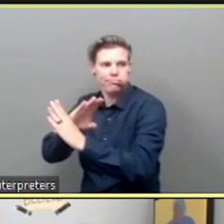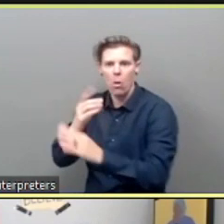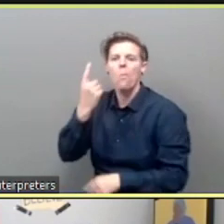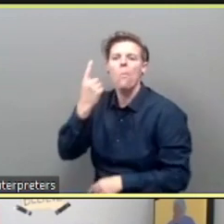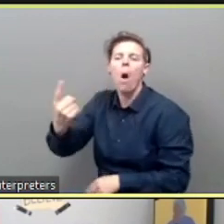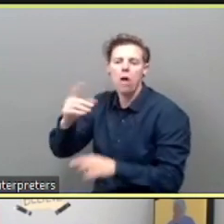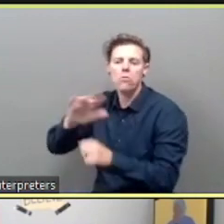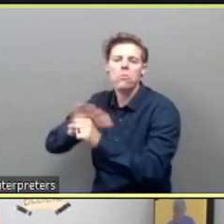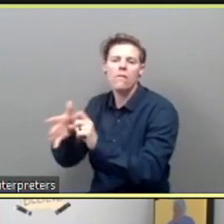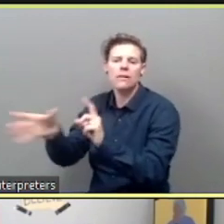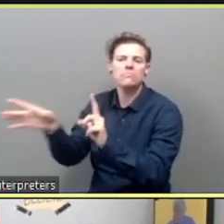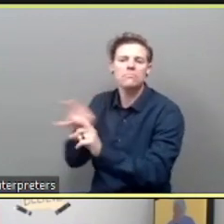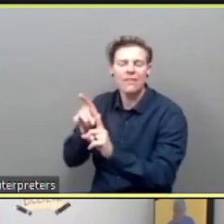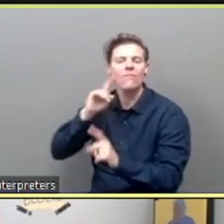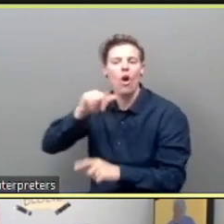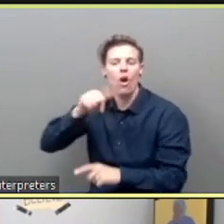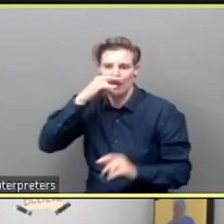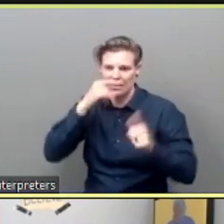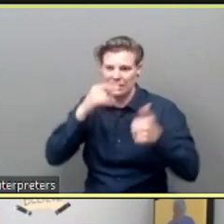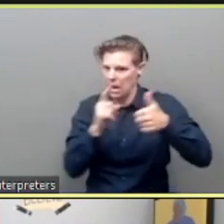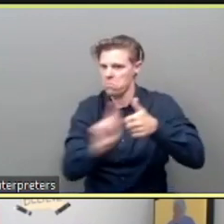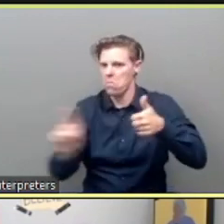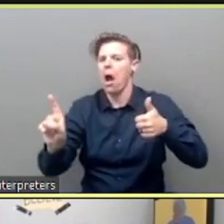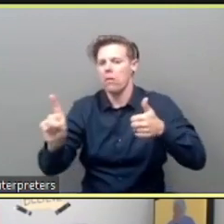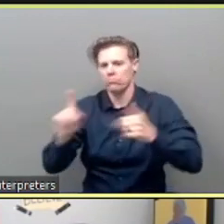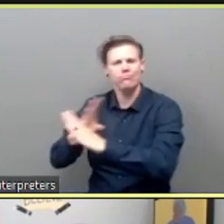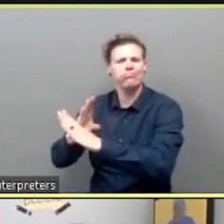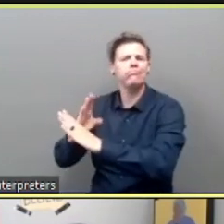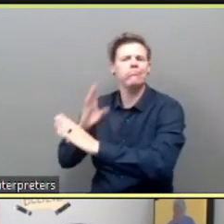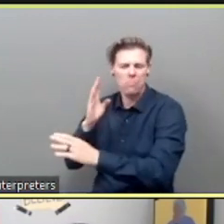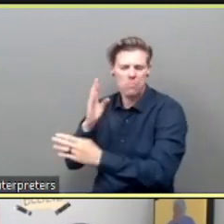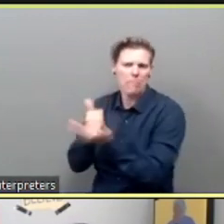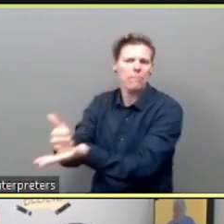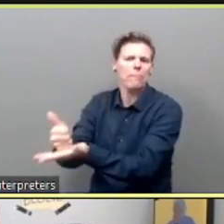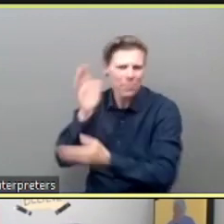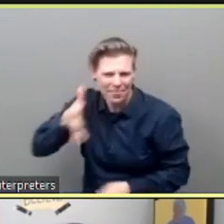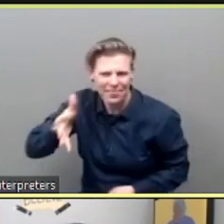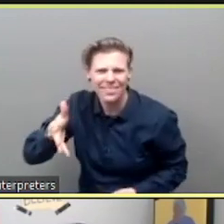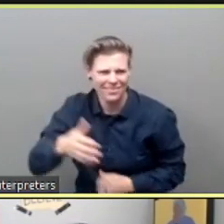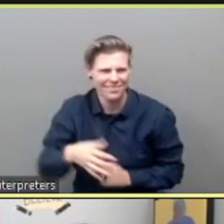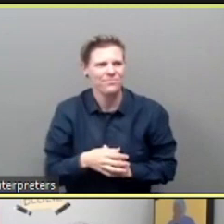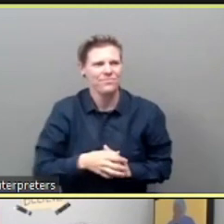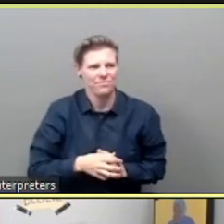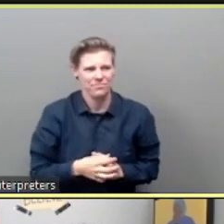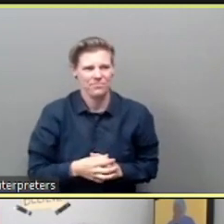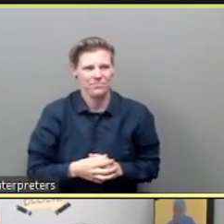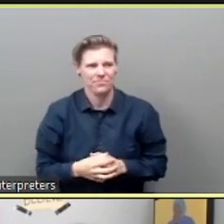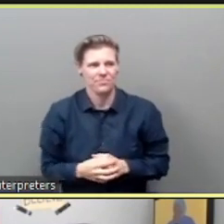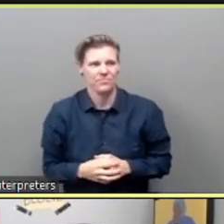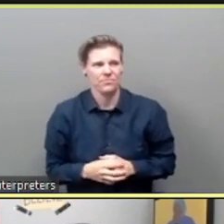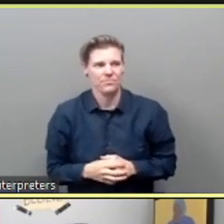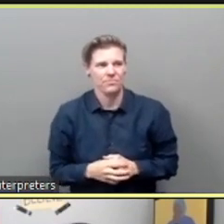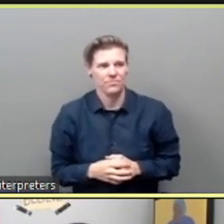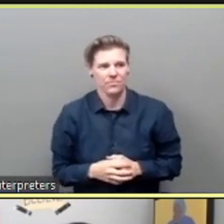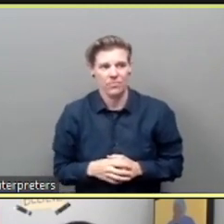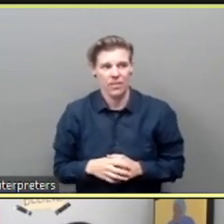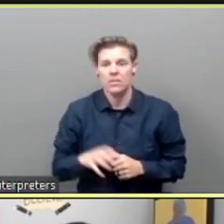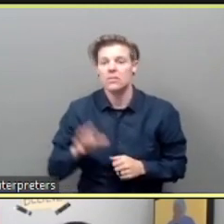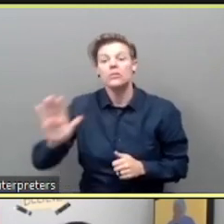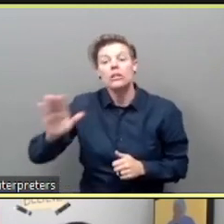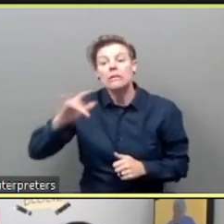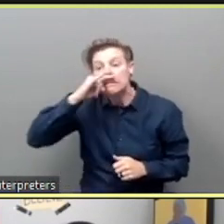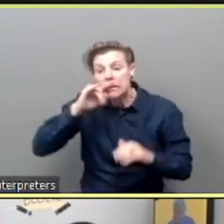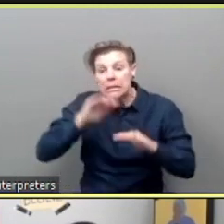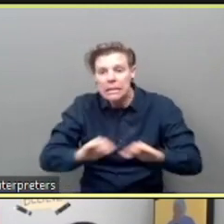child. The Pfizer dose for the children, it's a smaller dose, so it's a third of the adult dose. And it's similar to the